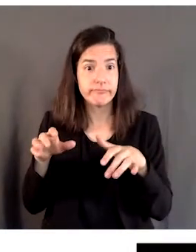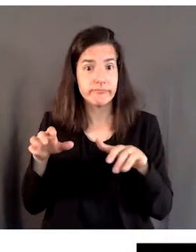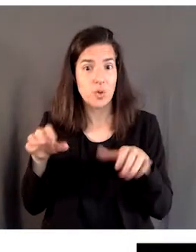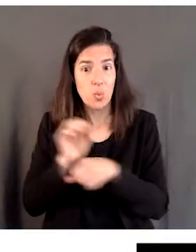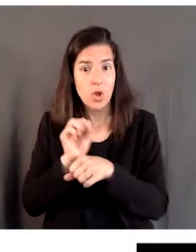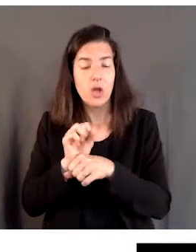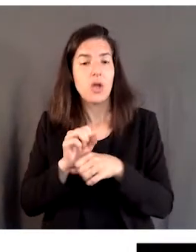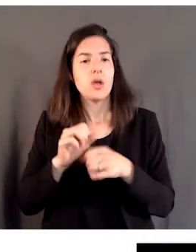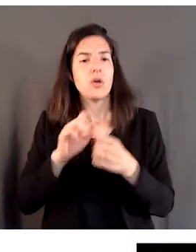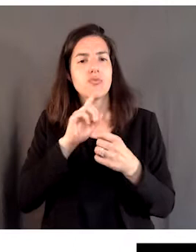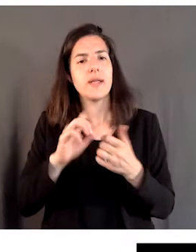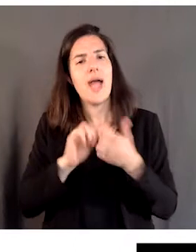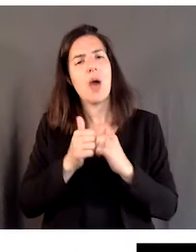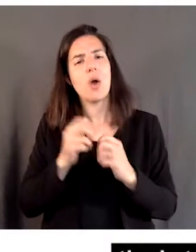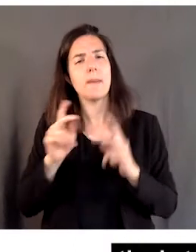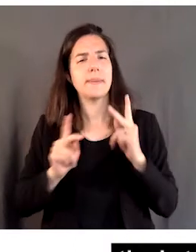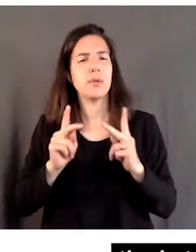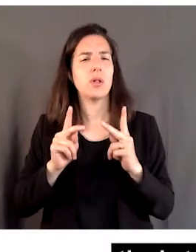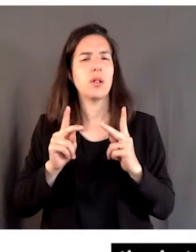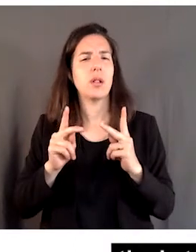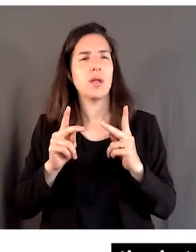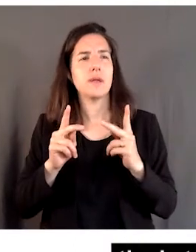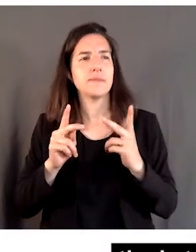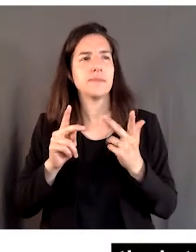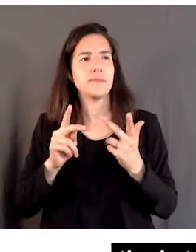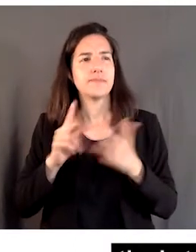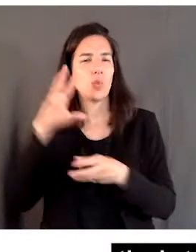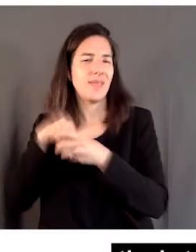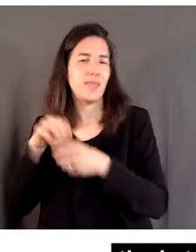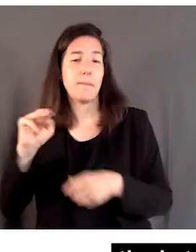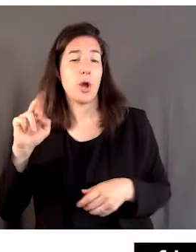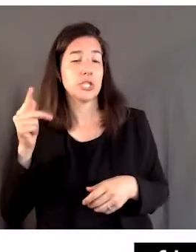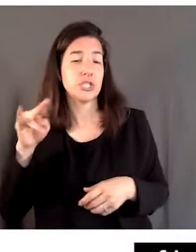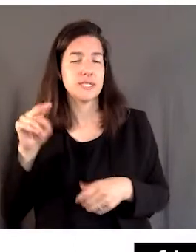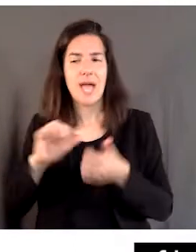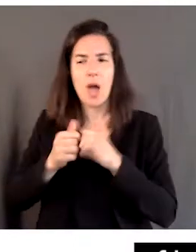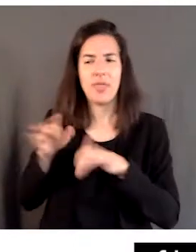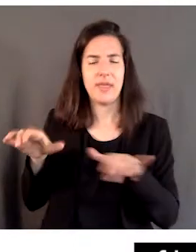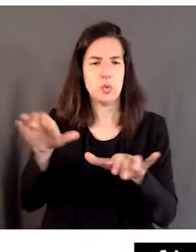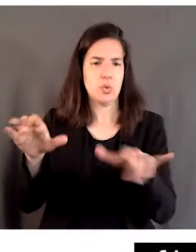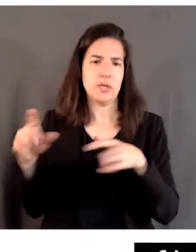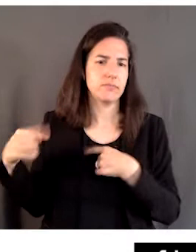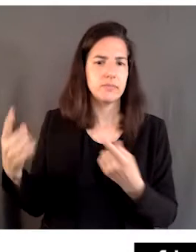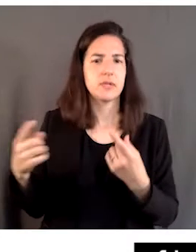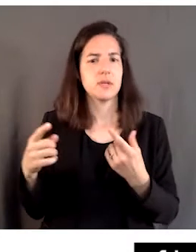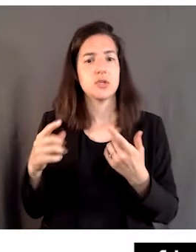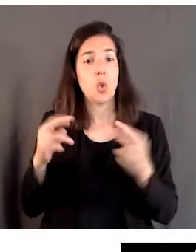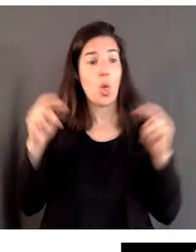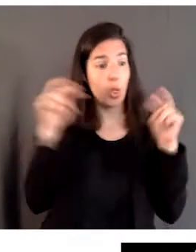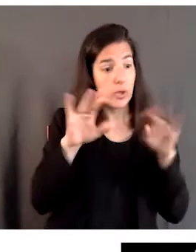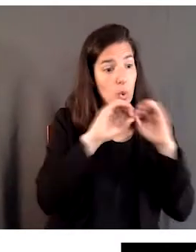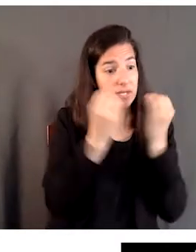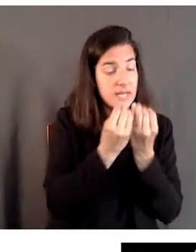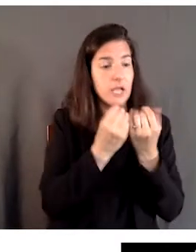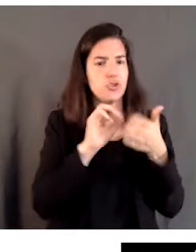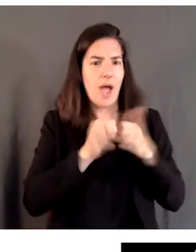doing within your organization? Look to there to give a true and accurate assessment of how your organization is doing. Then look to your